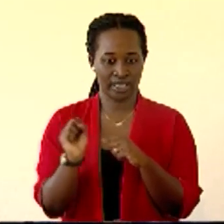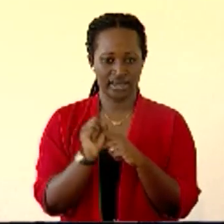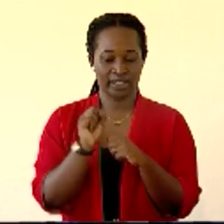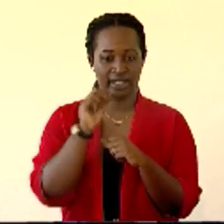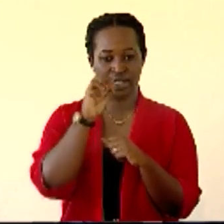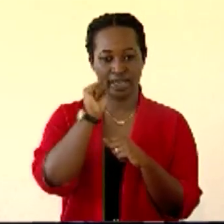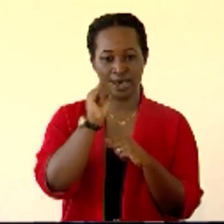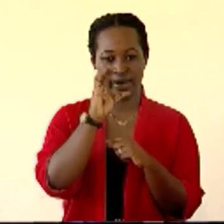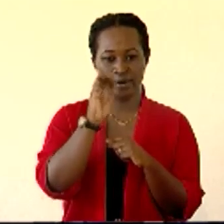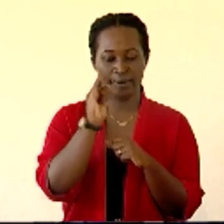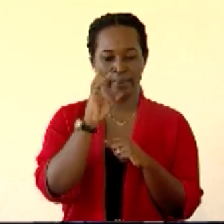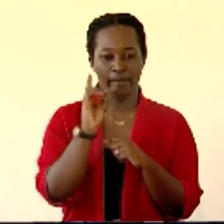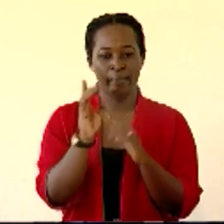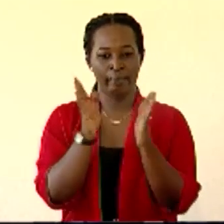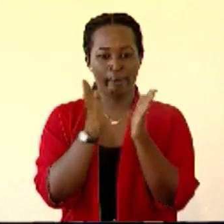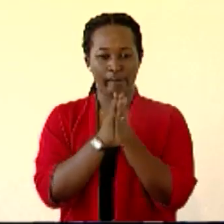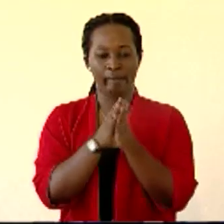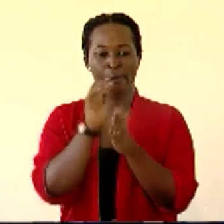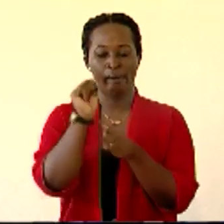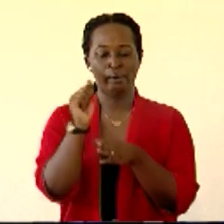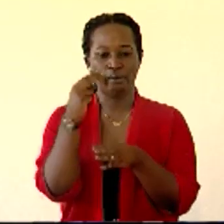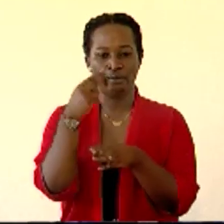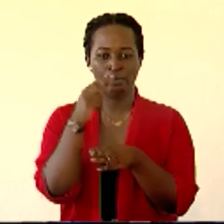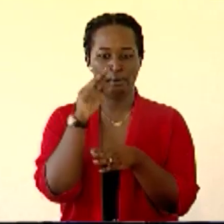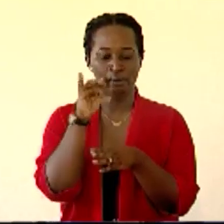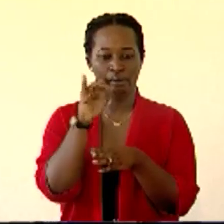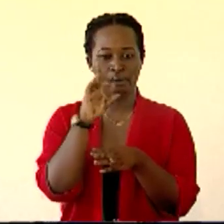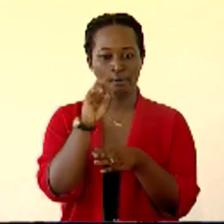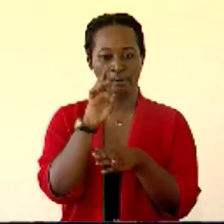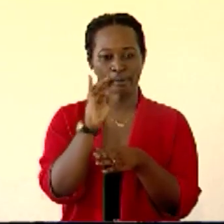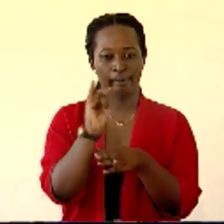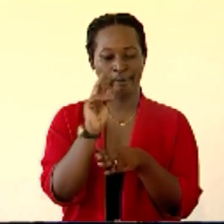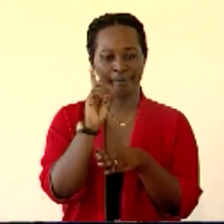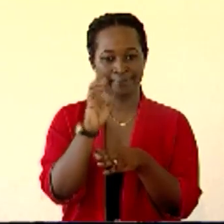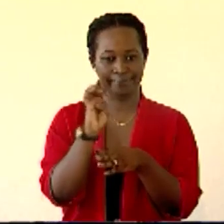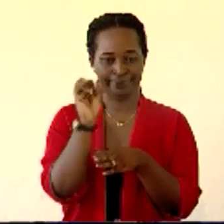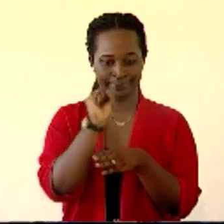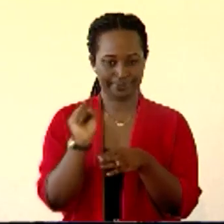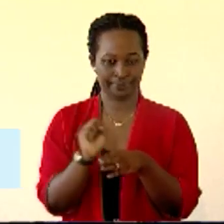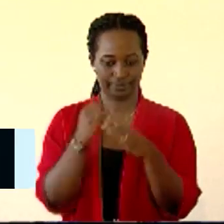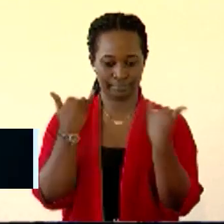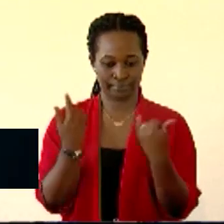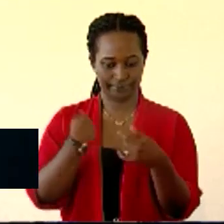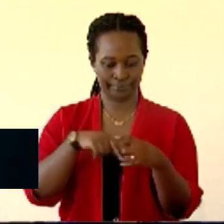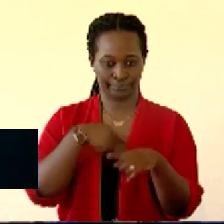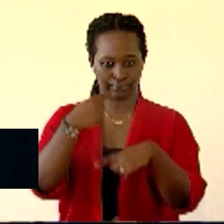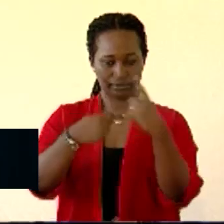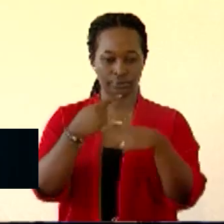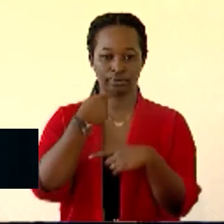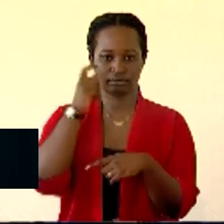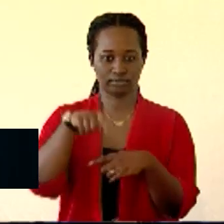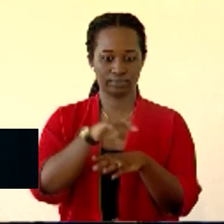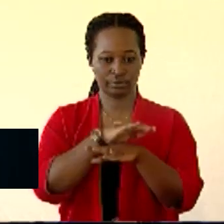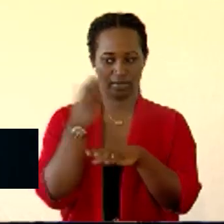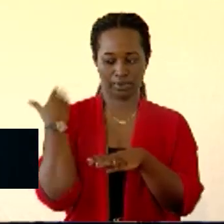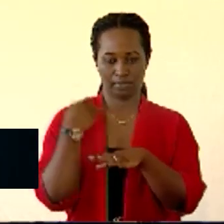and nitrites. As I said earlier, we are still moving on. We had finished